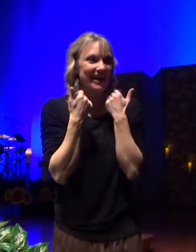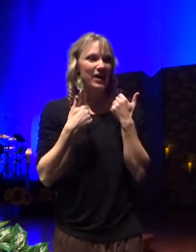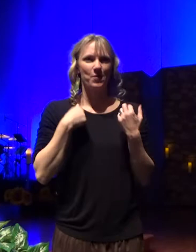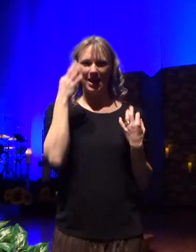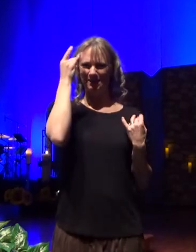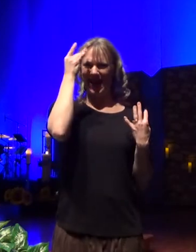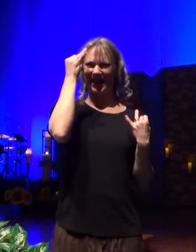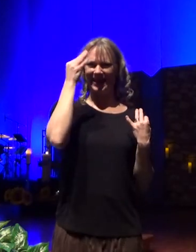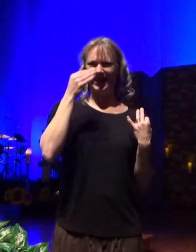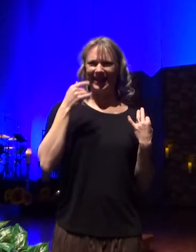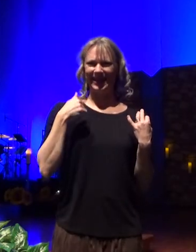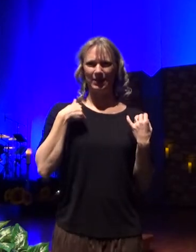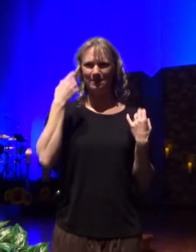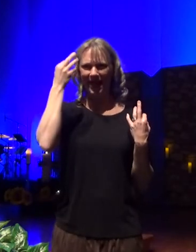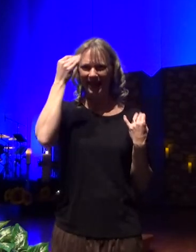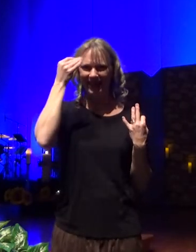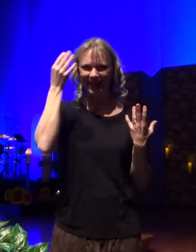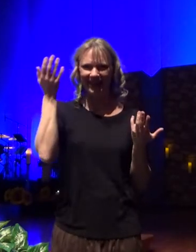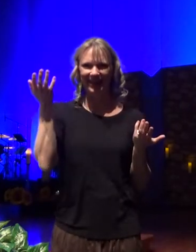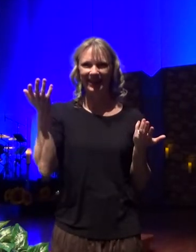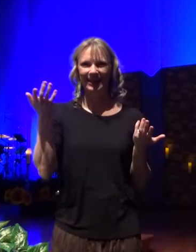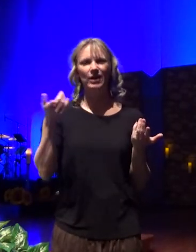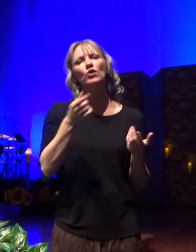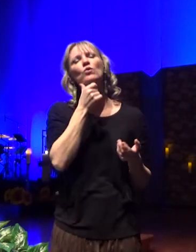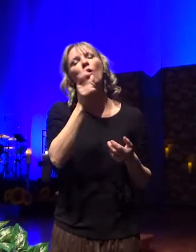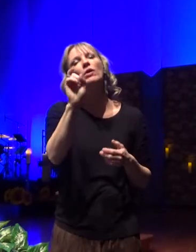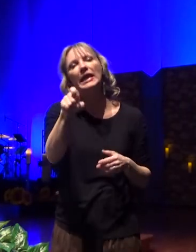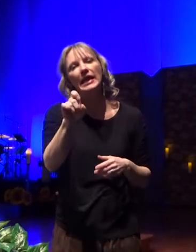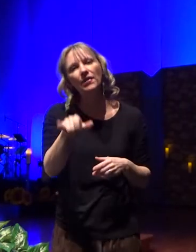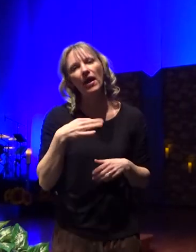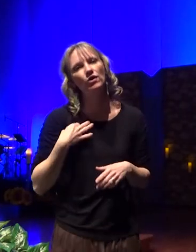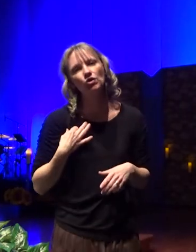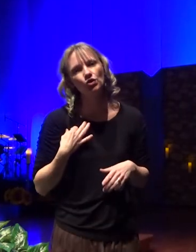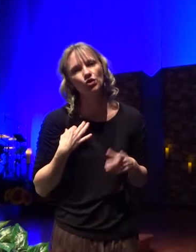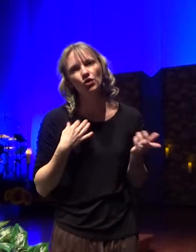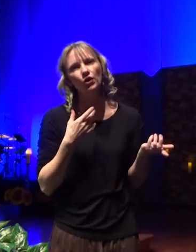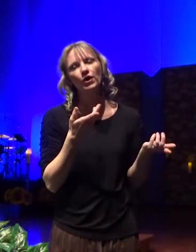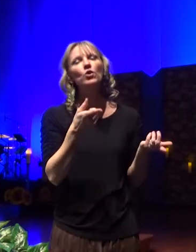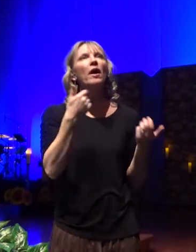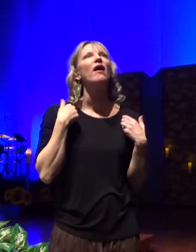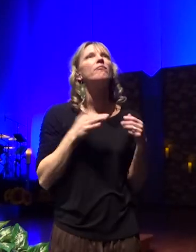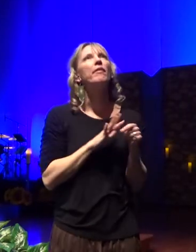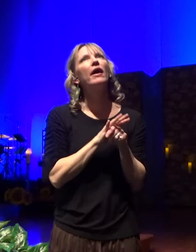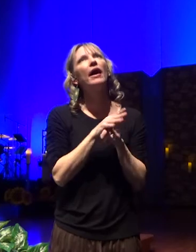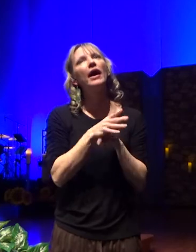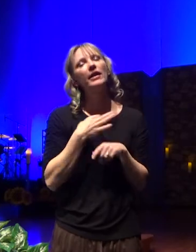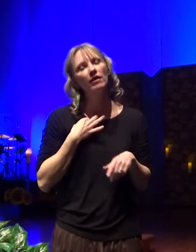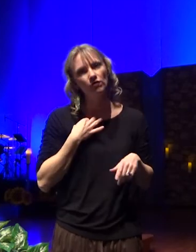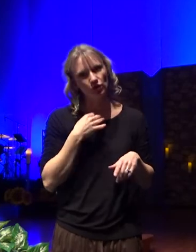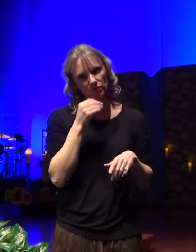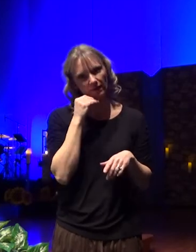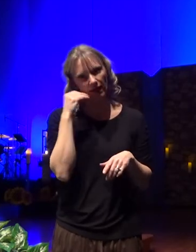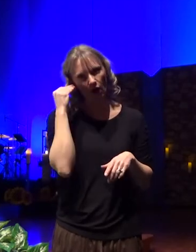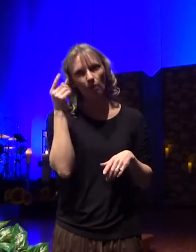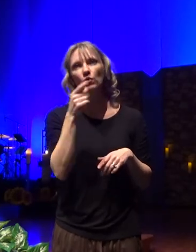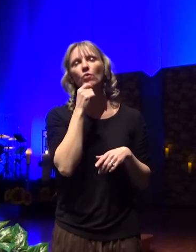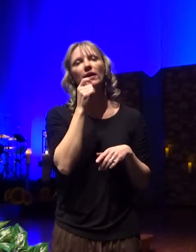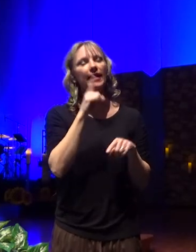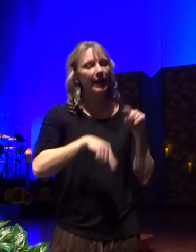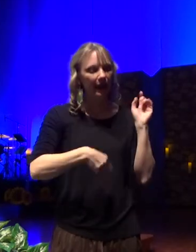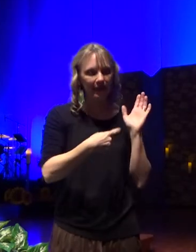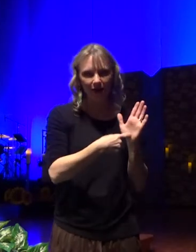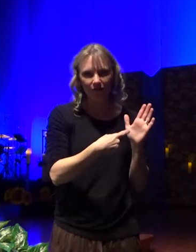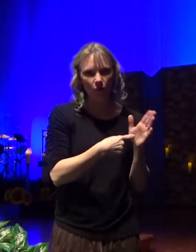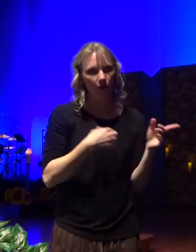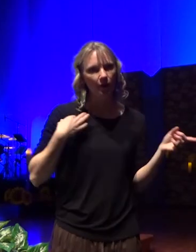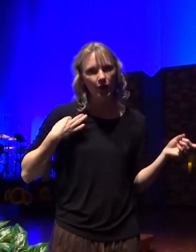and what am I thinking in my head? You don't need that shirt. You've got plenty of shirts at home. You can't